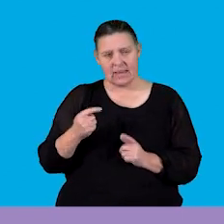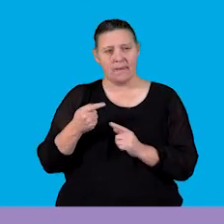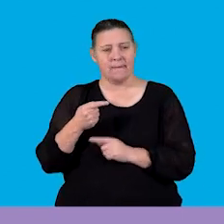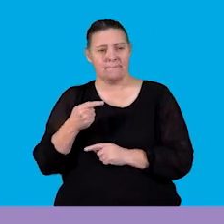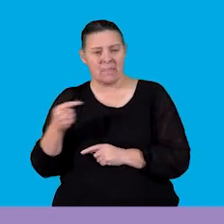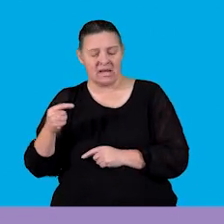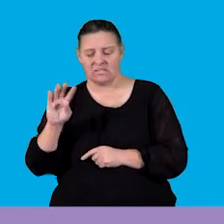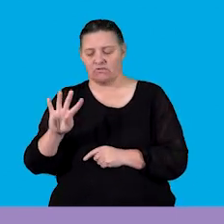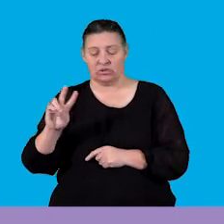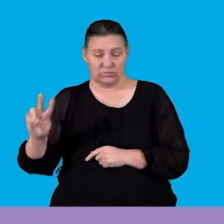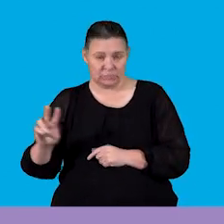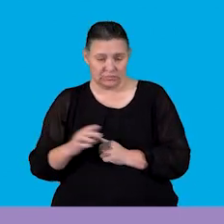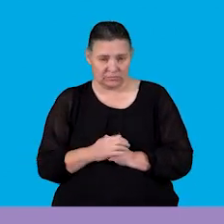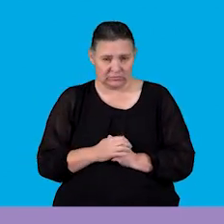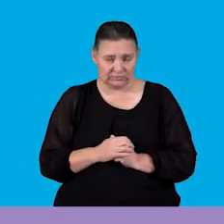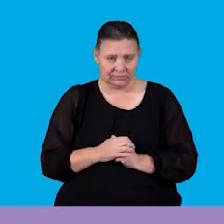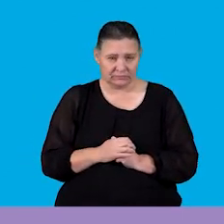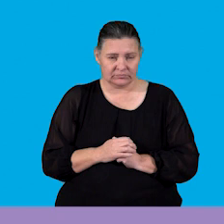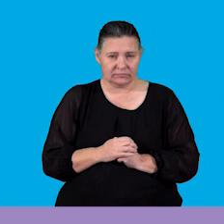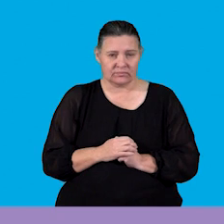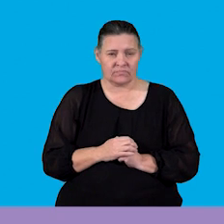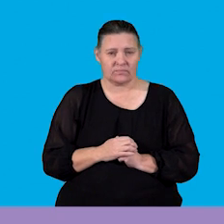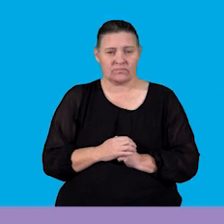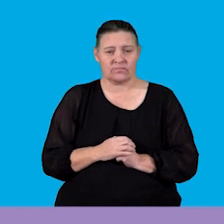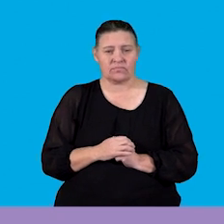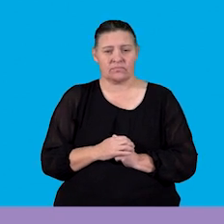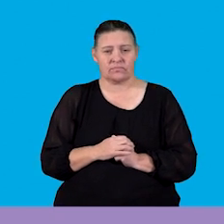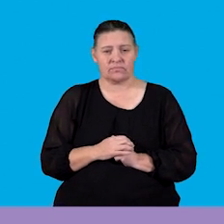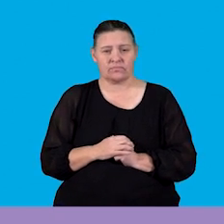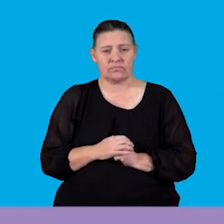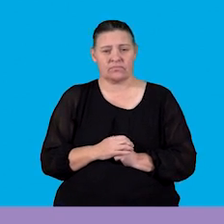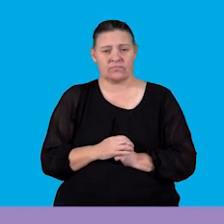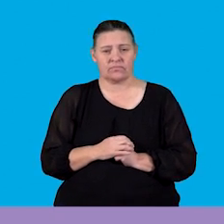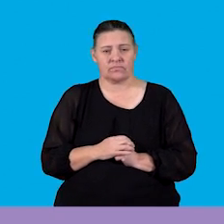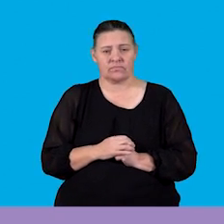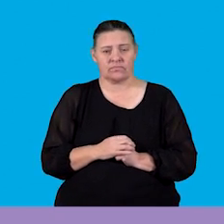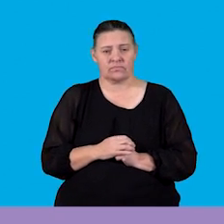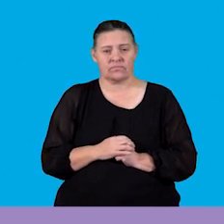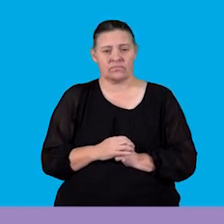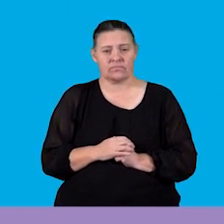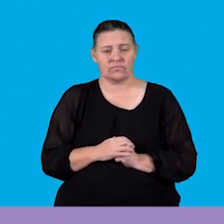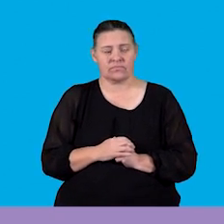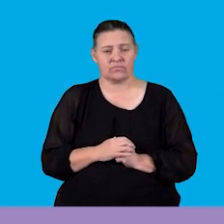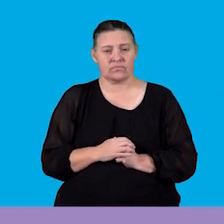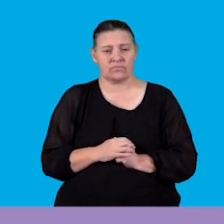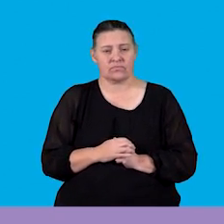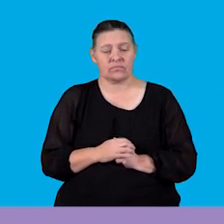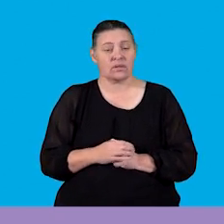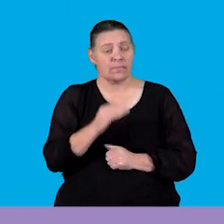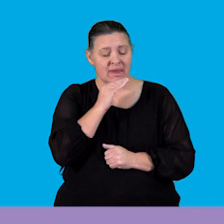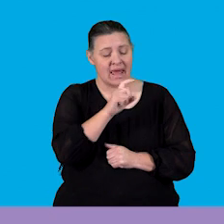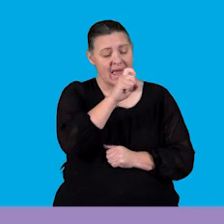use that additive inverse of 42. So we are going to say 180 minus